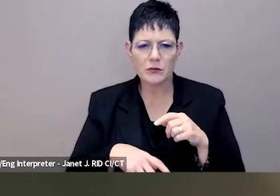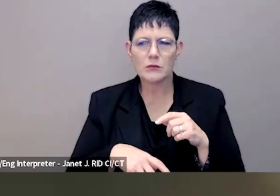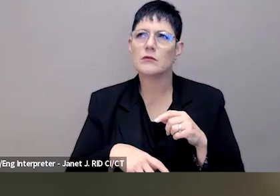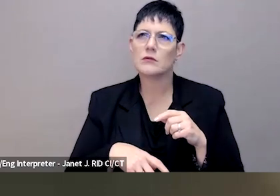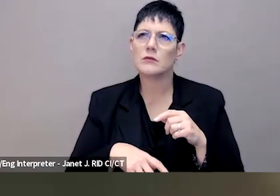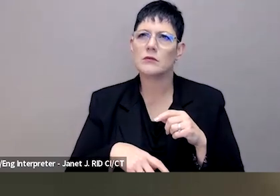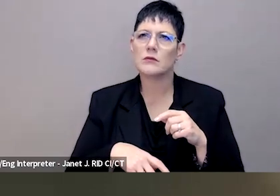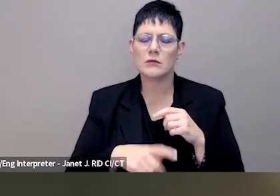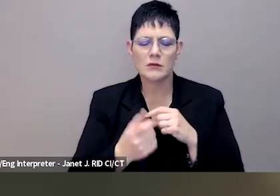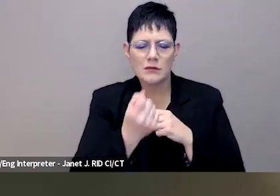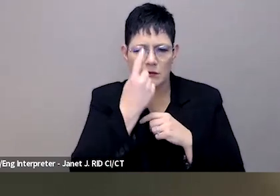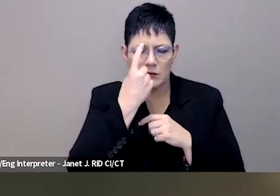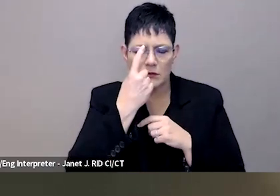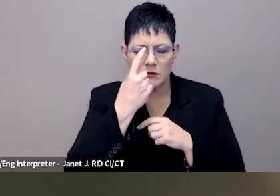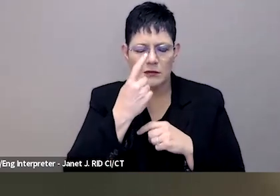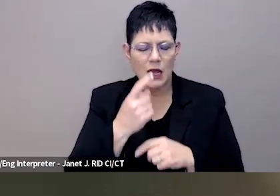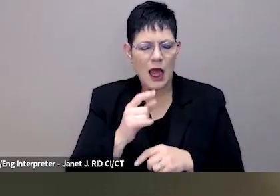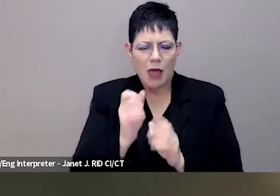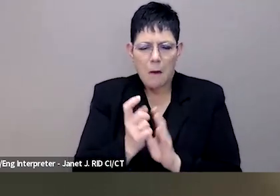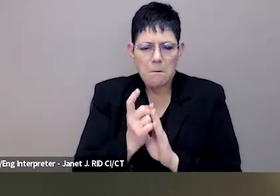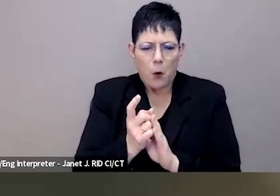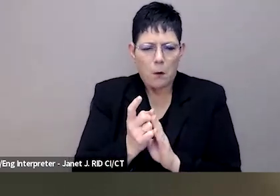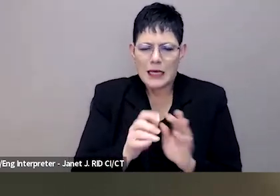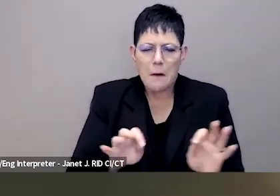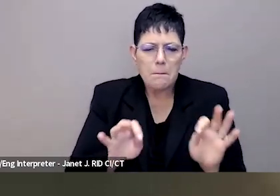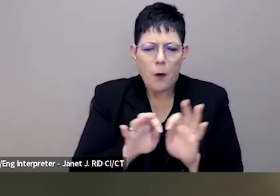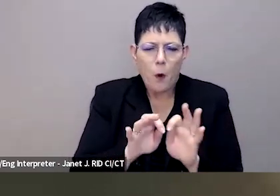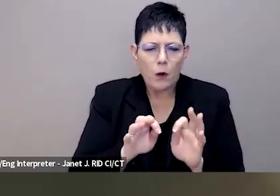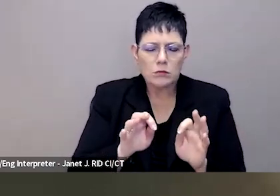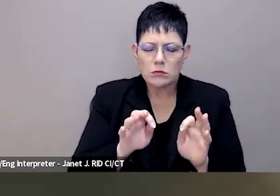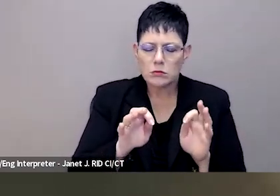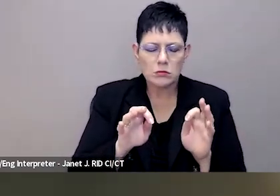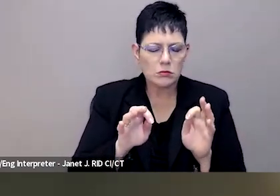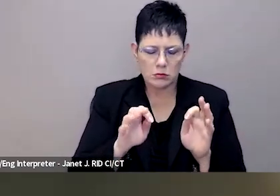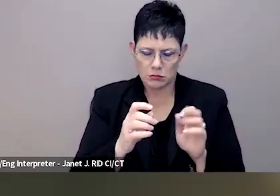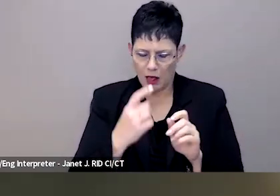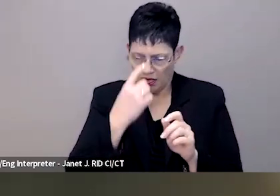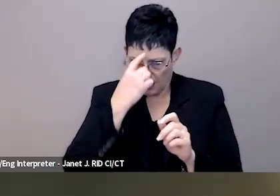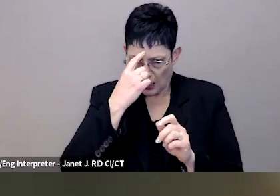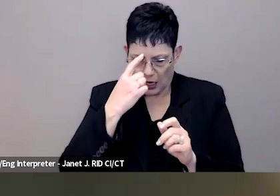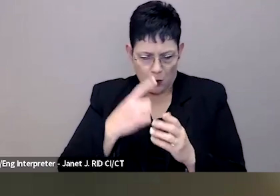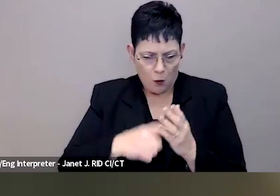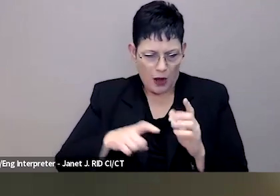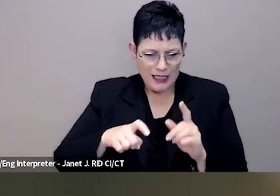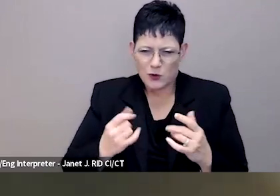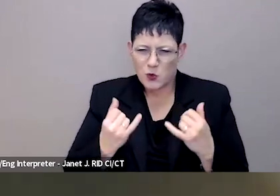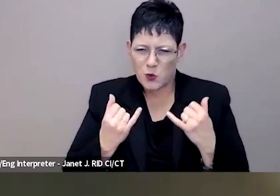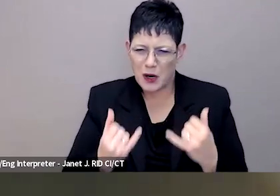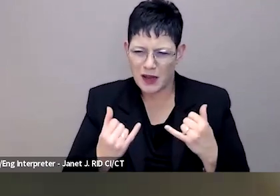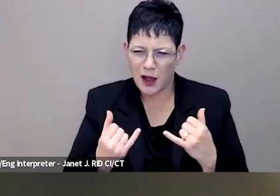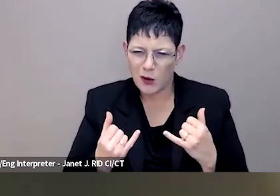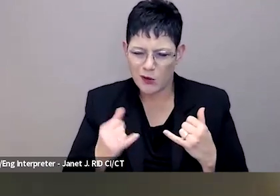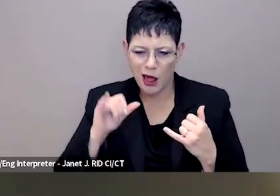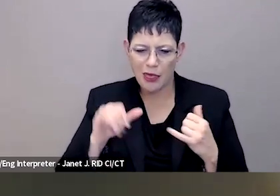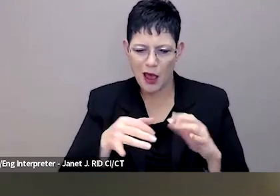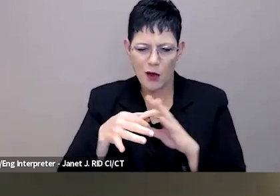thinking that is so critical among those three kind of partners in care, right? And I think making sure that that relationship